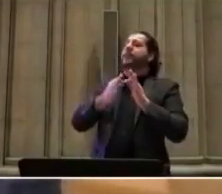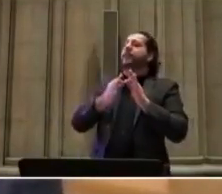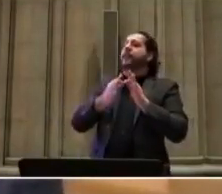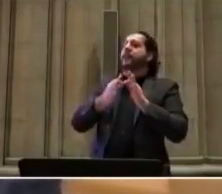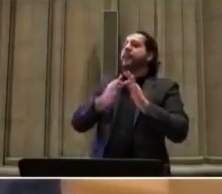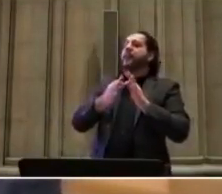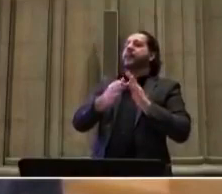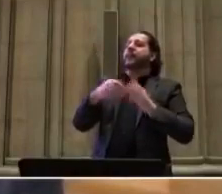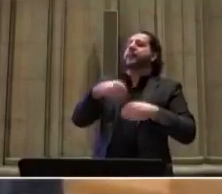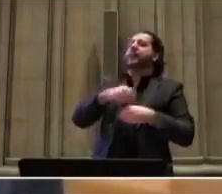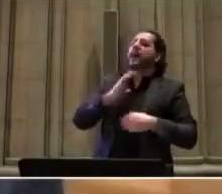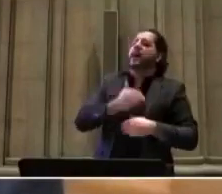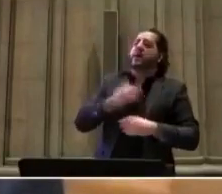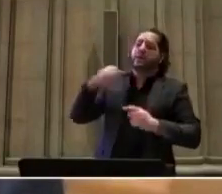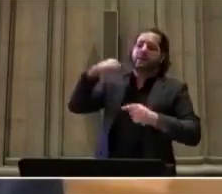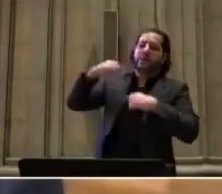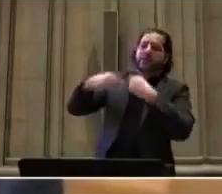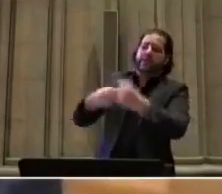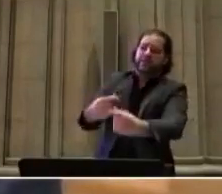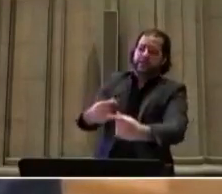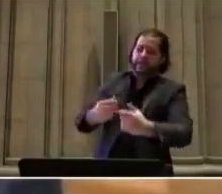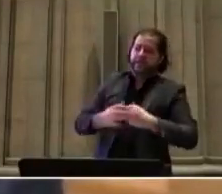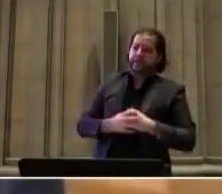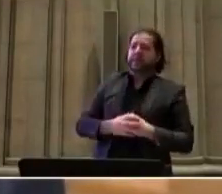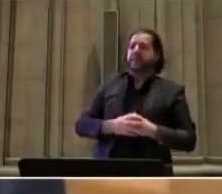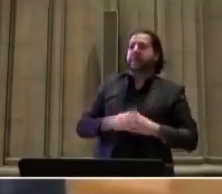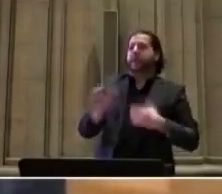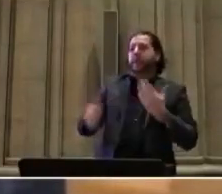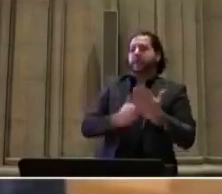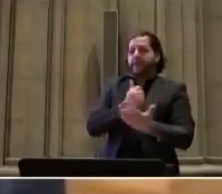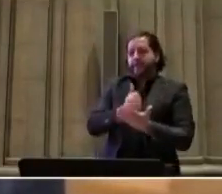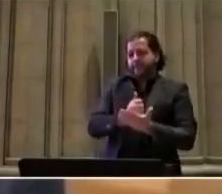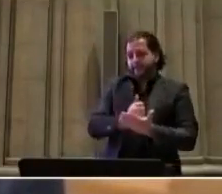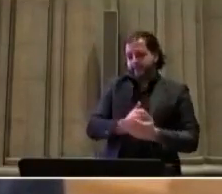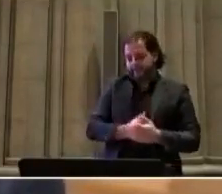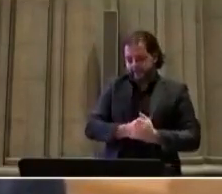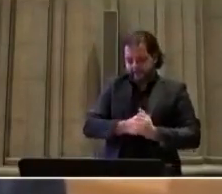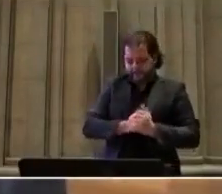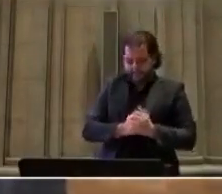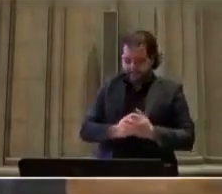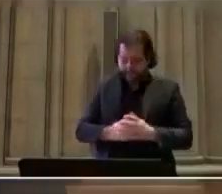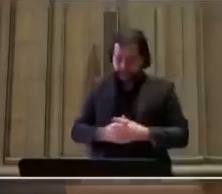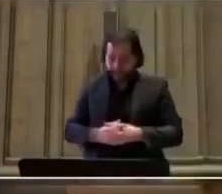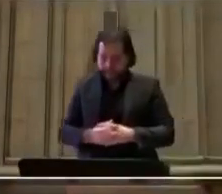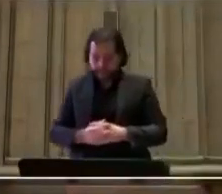in our generation. Amen.